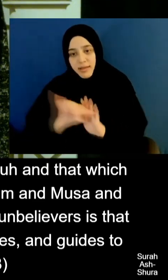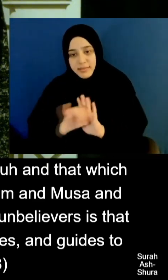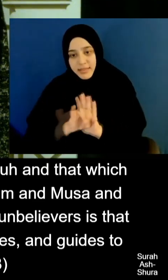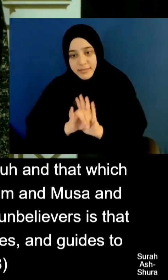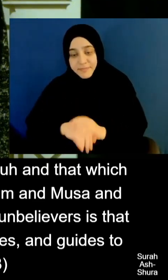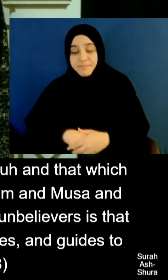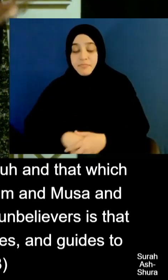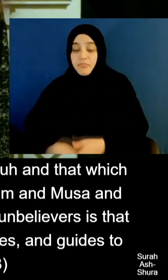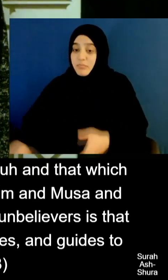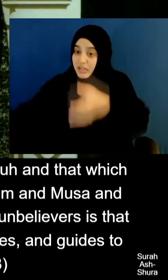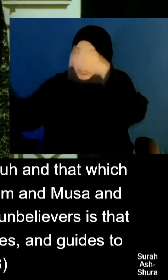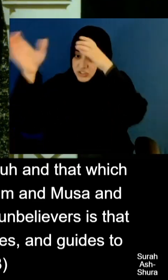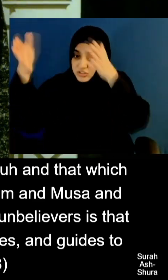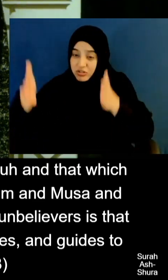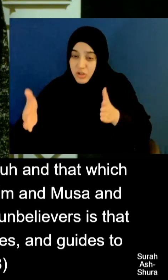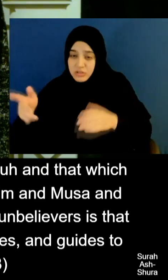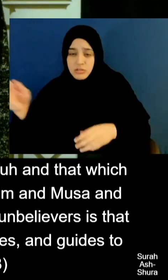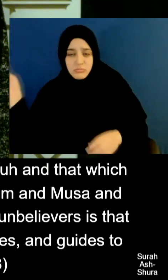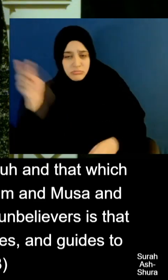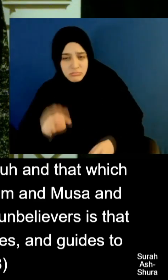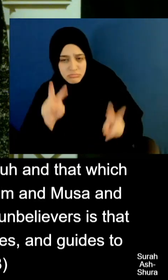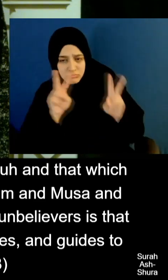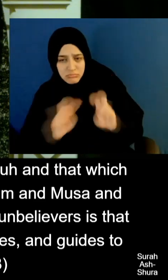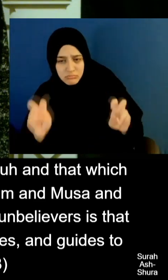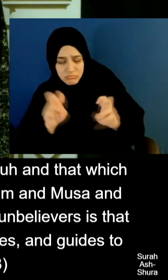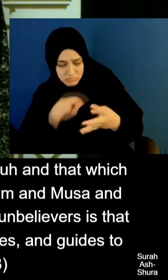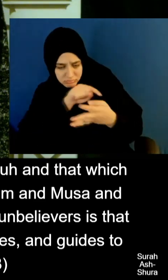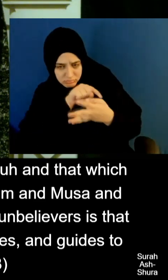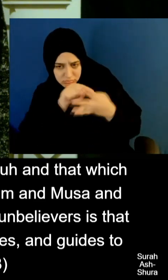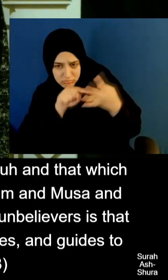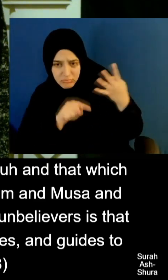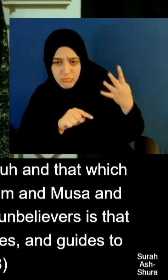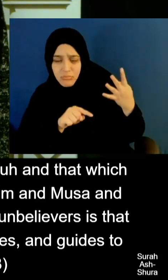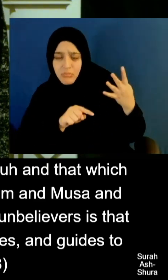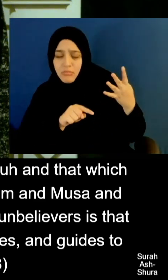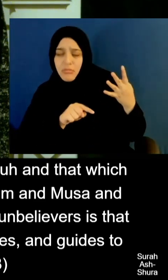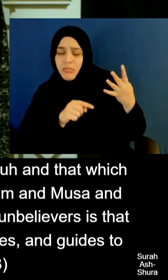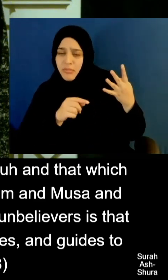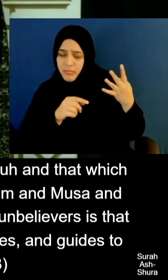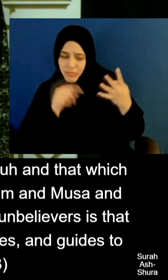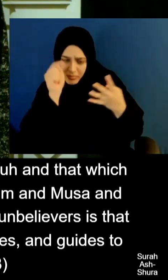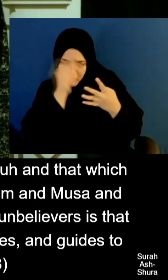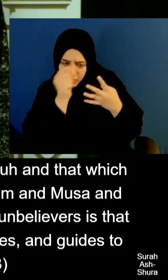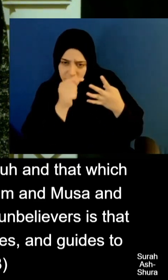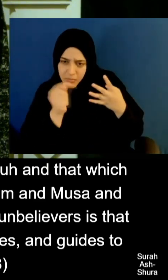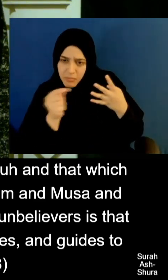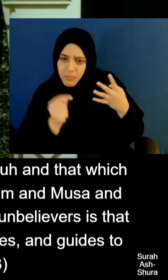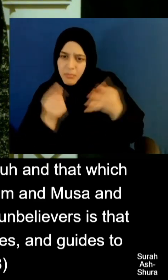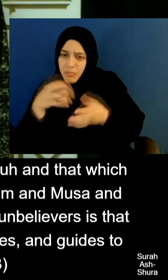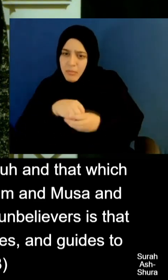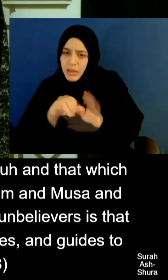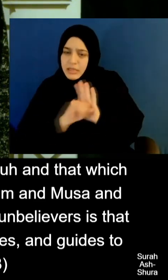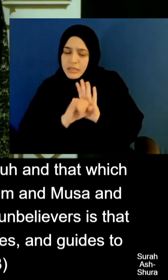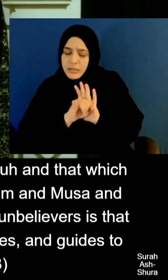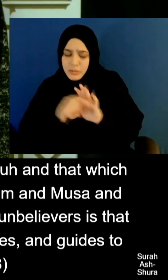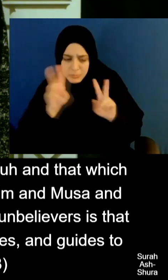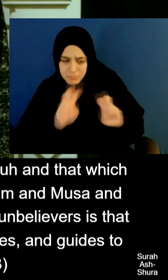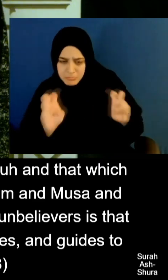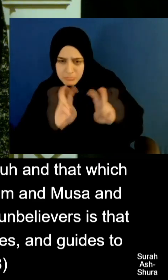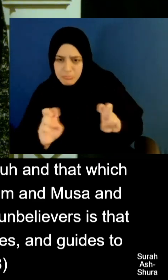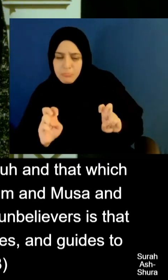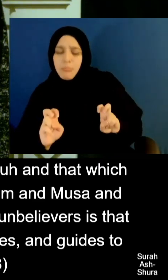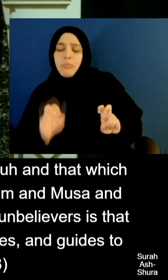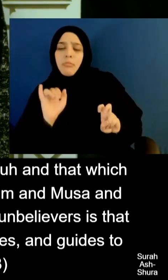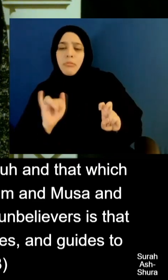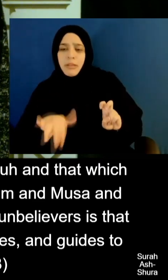at these compositions, they concluded that we have the following forms of